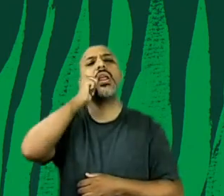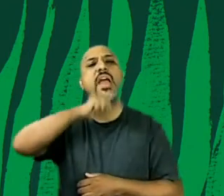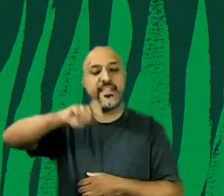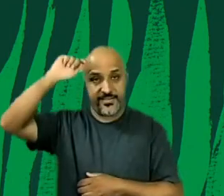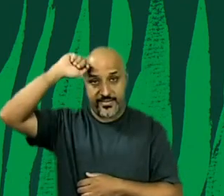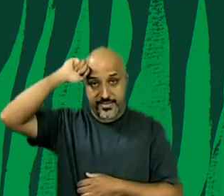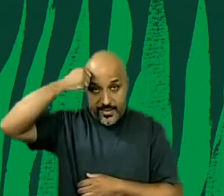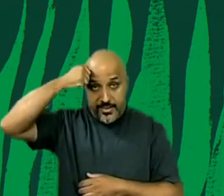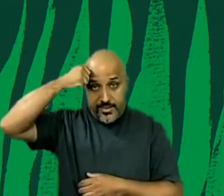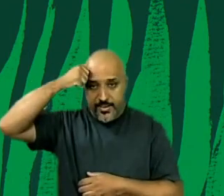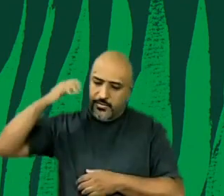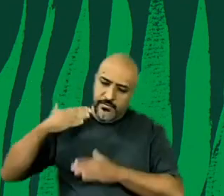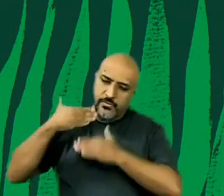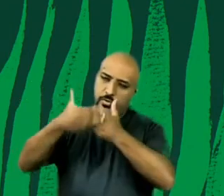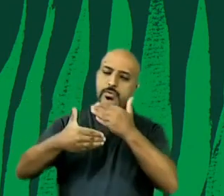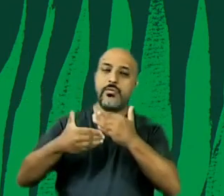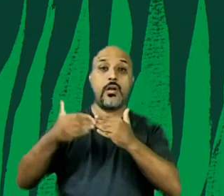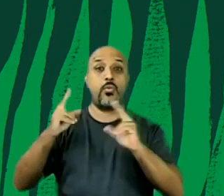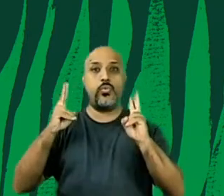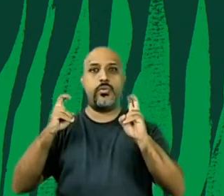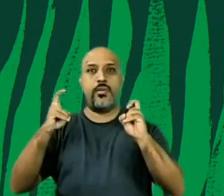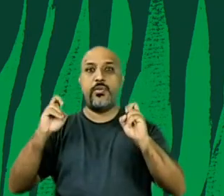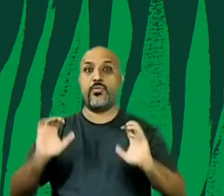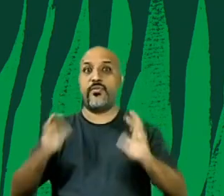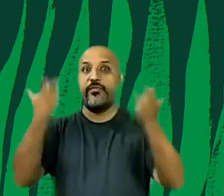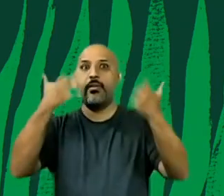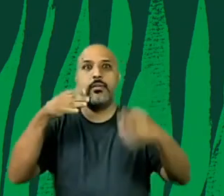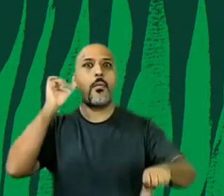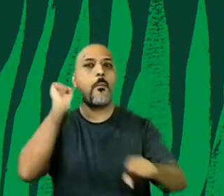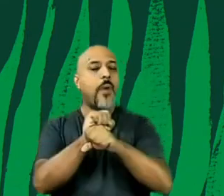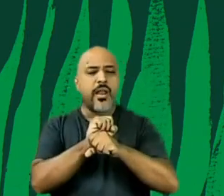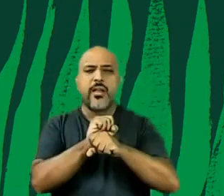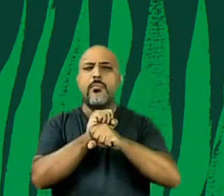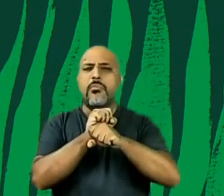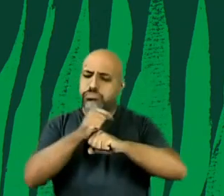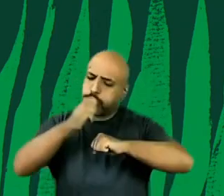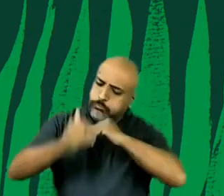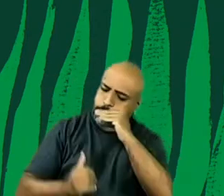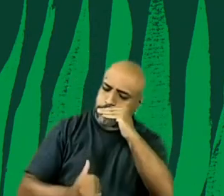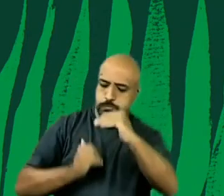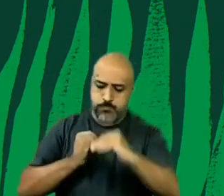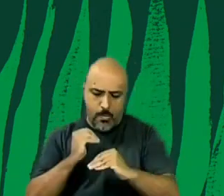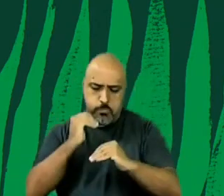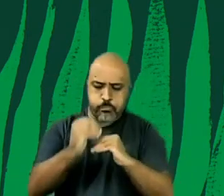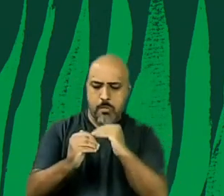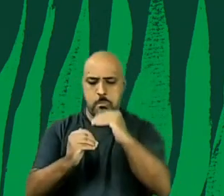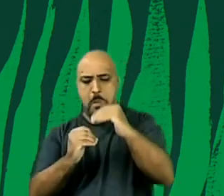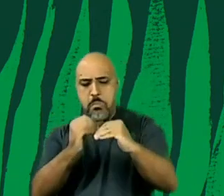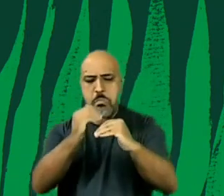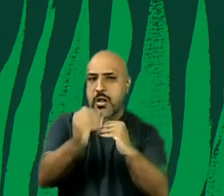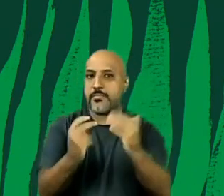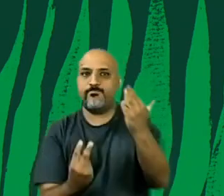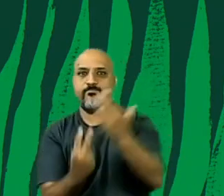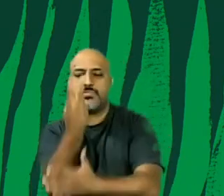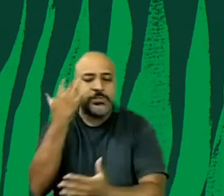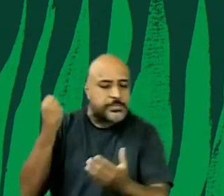women, with the mathematics of the event, we never stop sowing seeds, this need to create